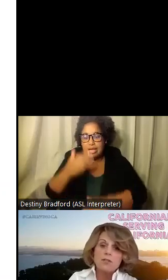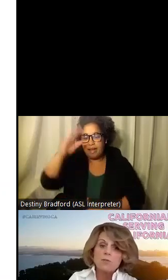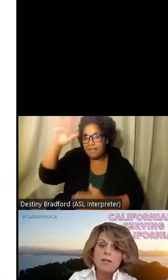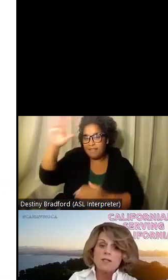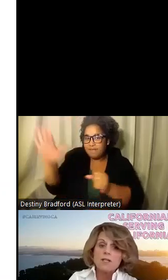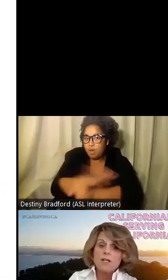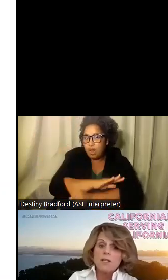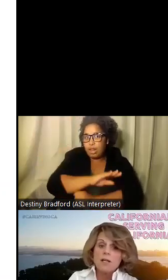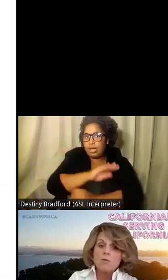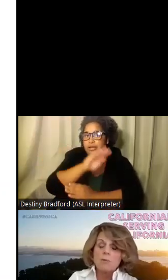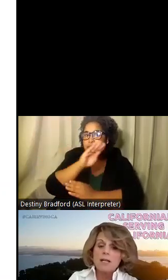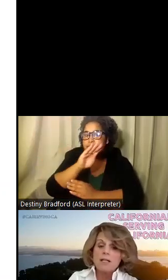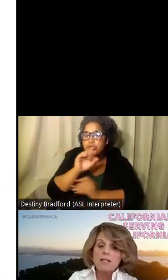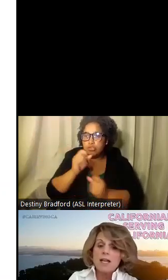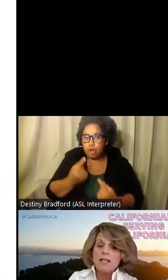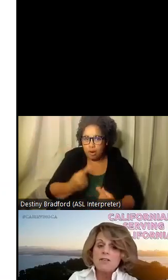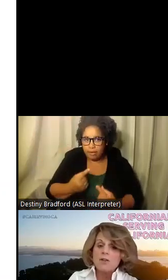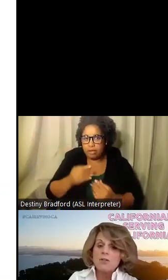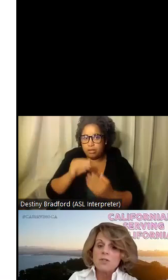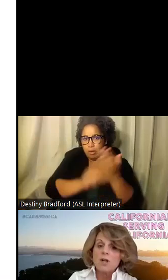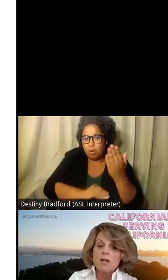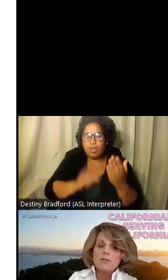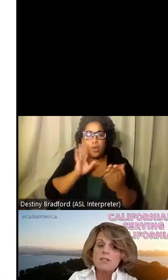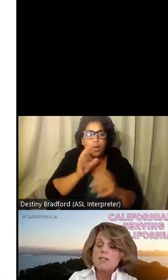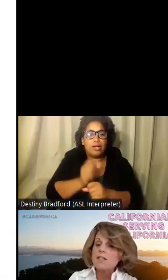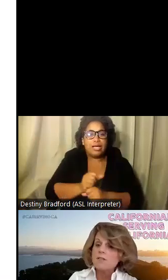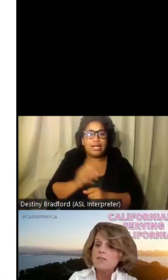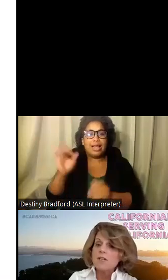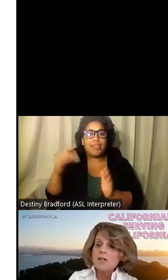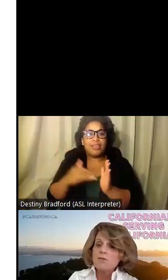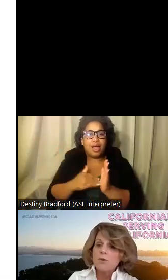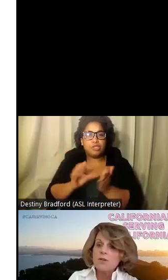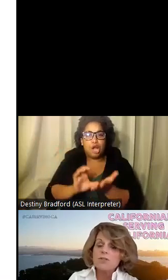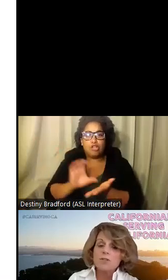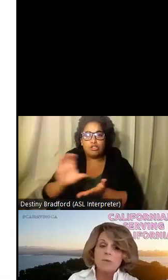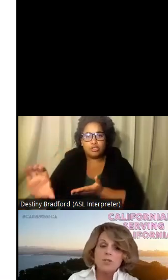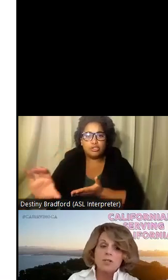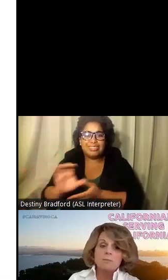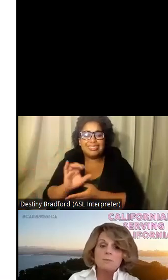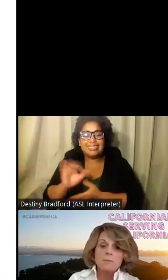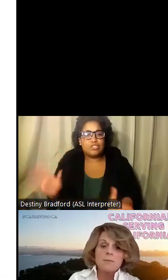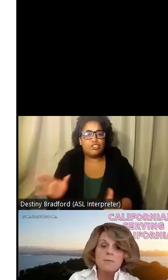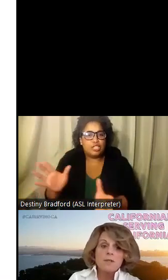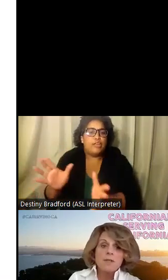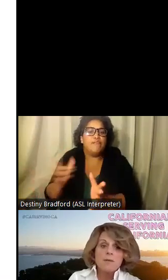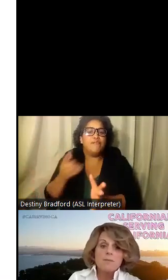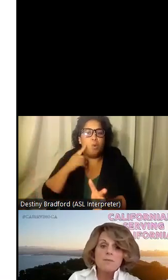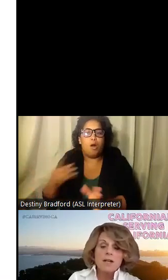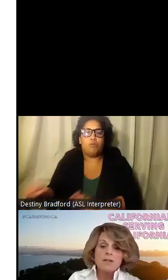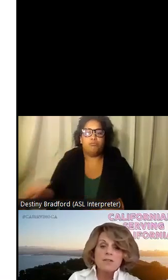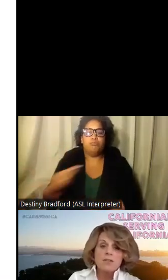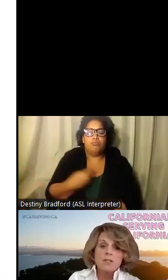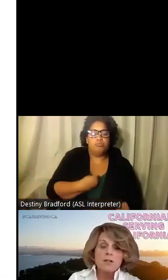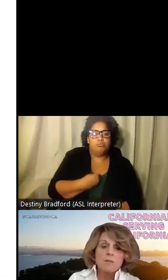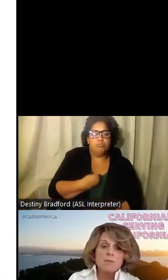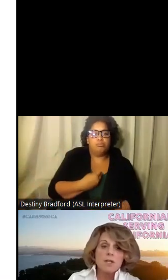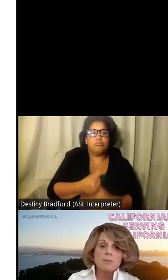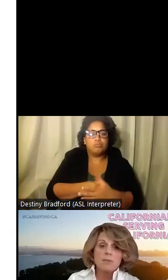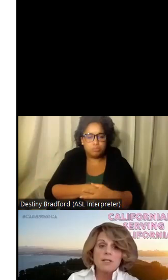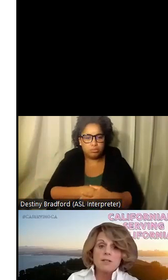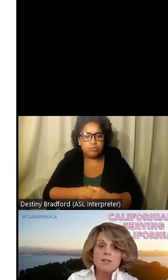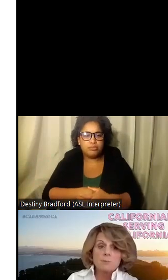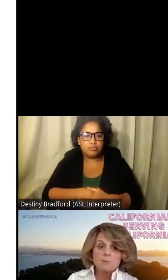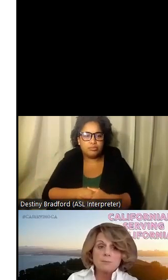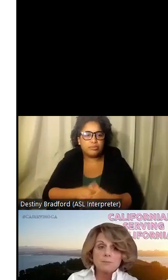survey instrument, they will be getting an $8,000 incentive for their submission. Next